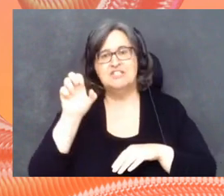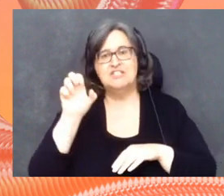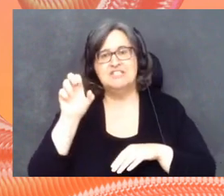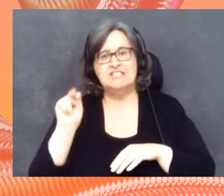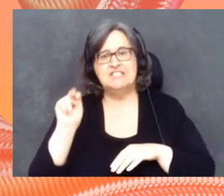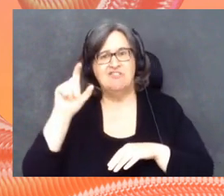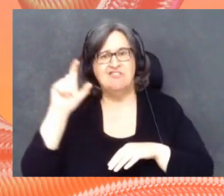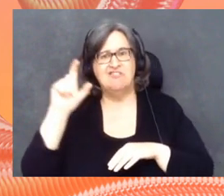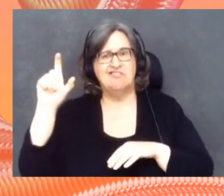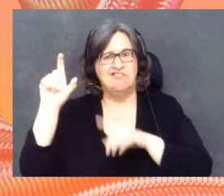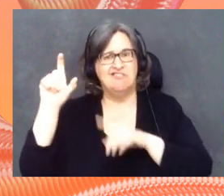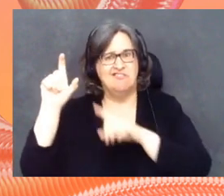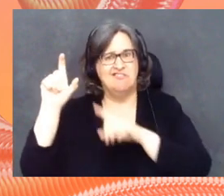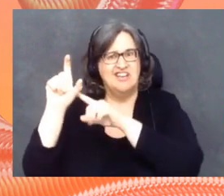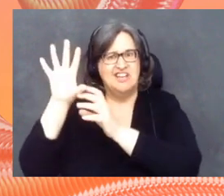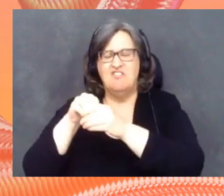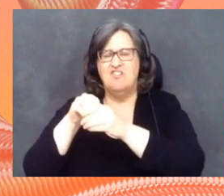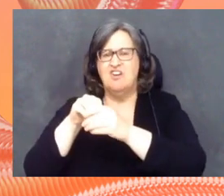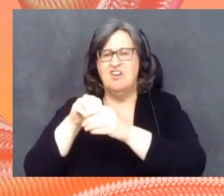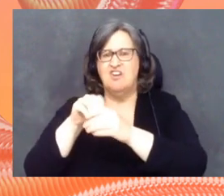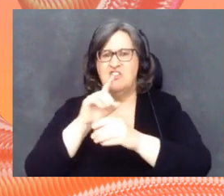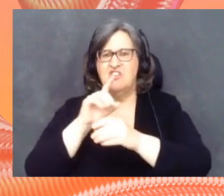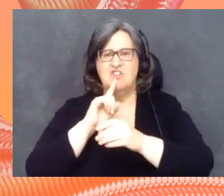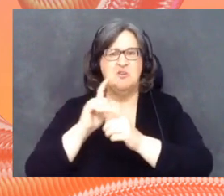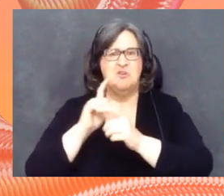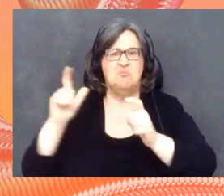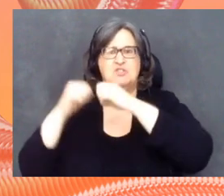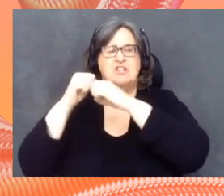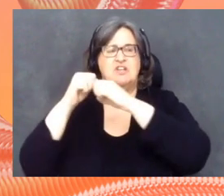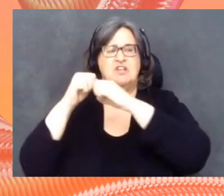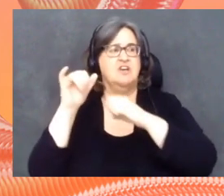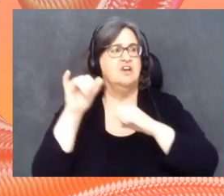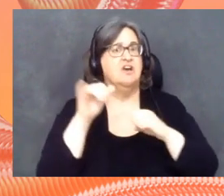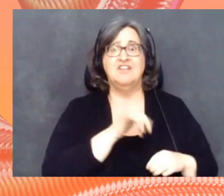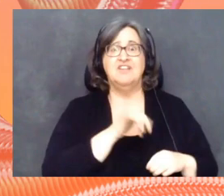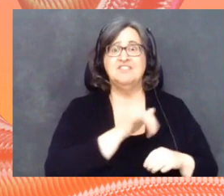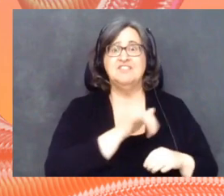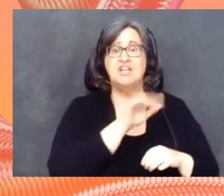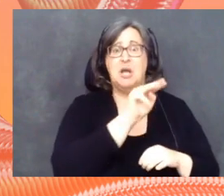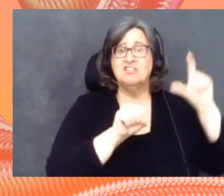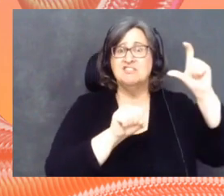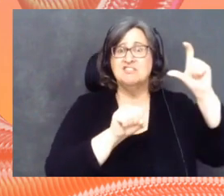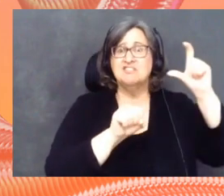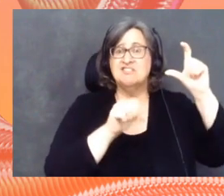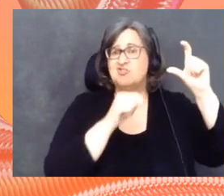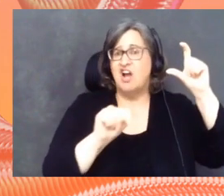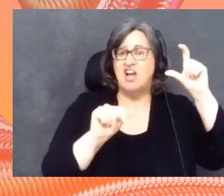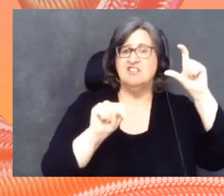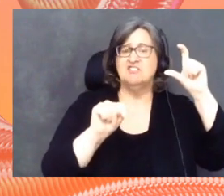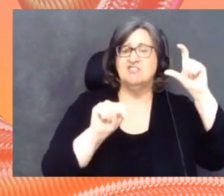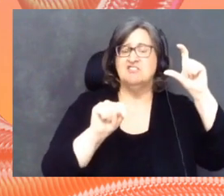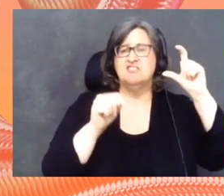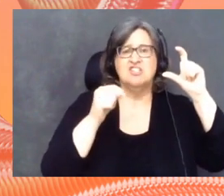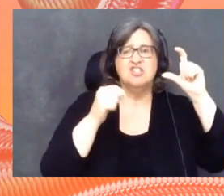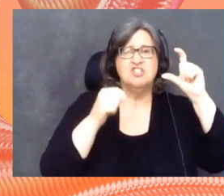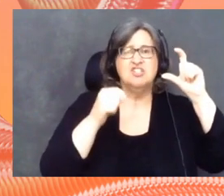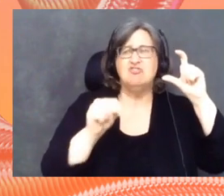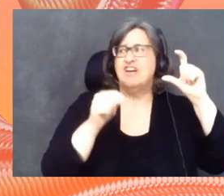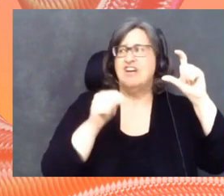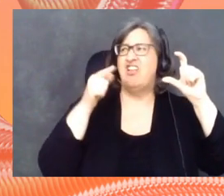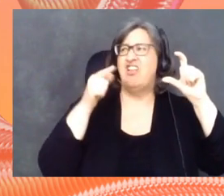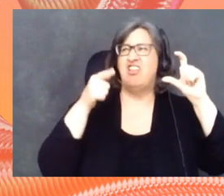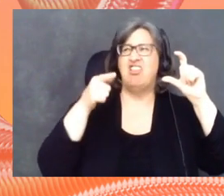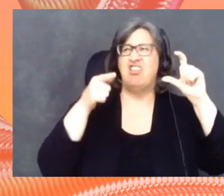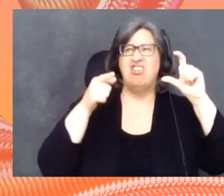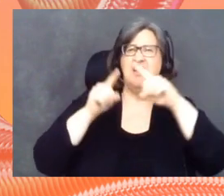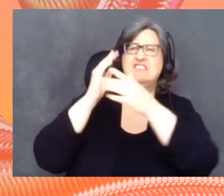massive piece of structure. So it feels like the Mars is trying to, you know, say this structure cannot, and the Saturn